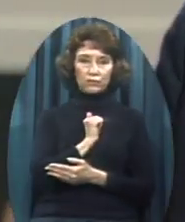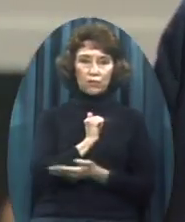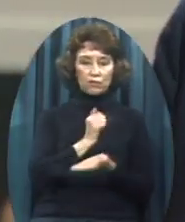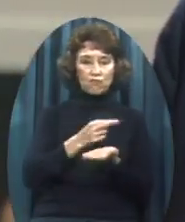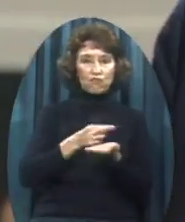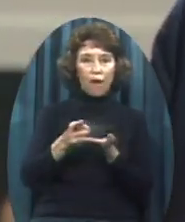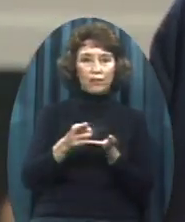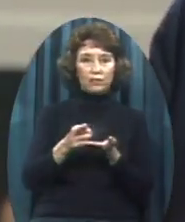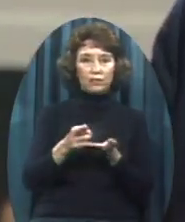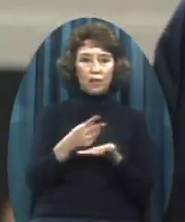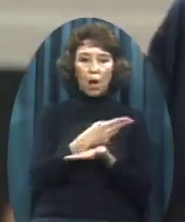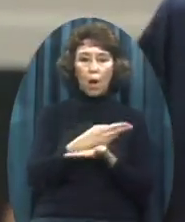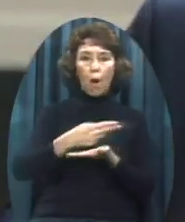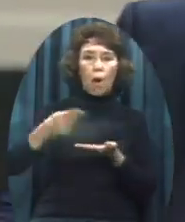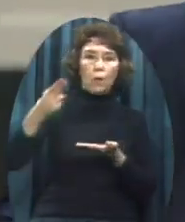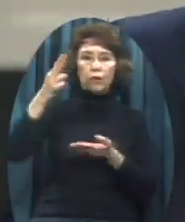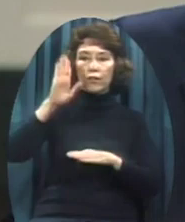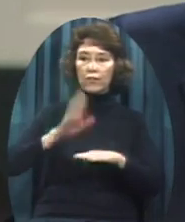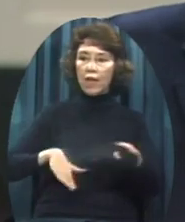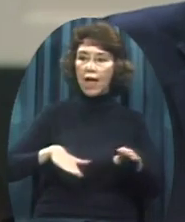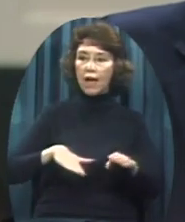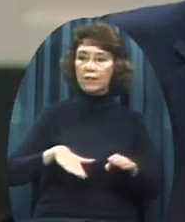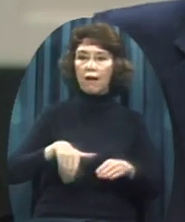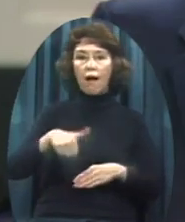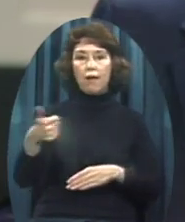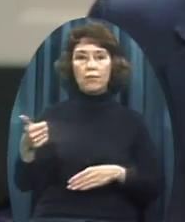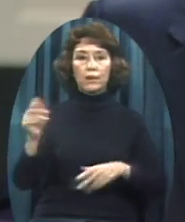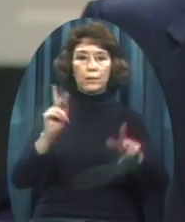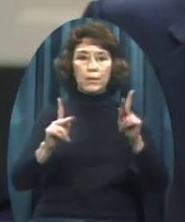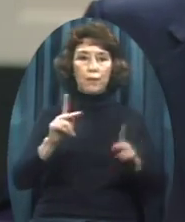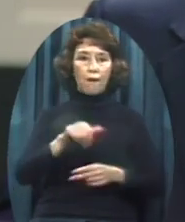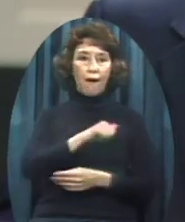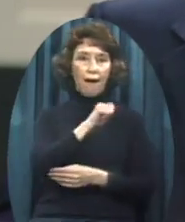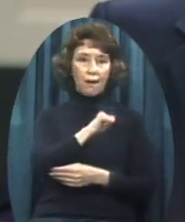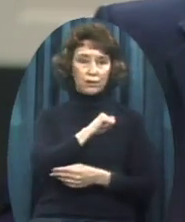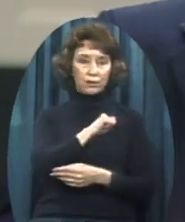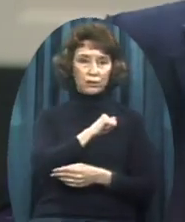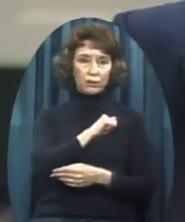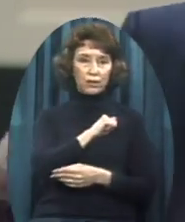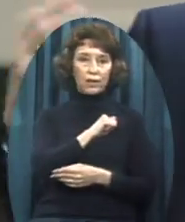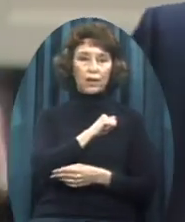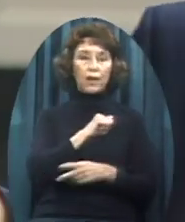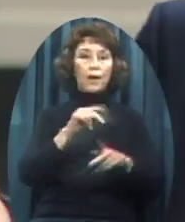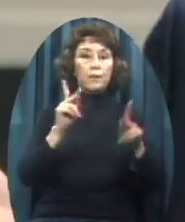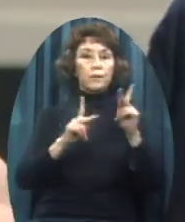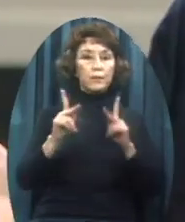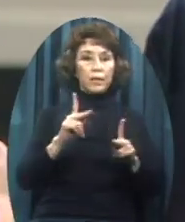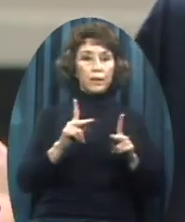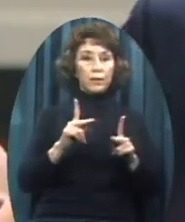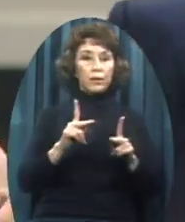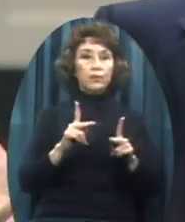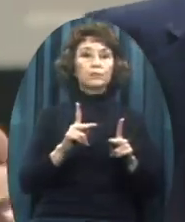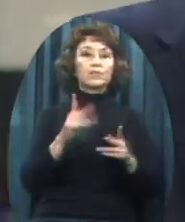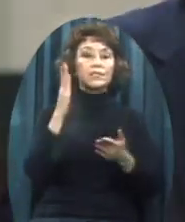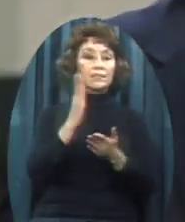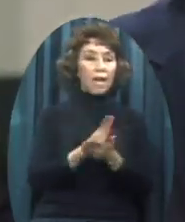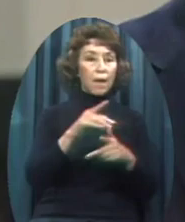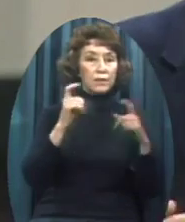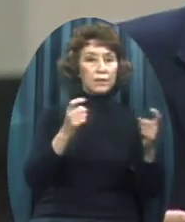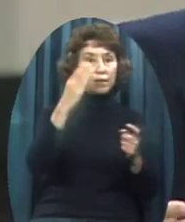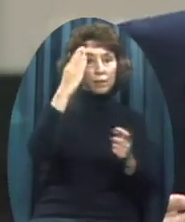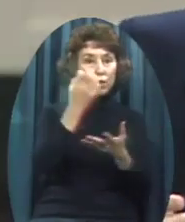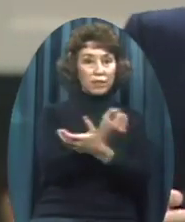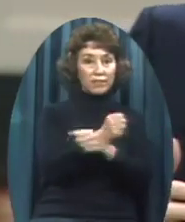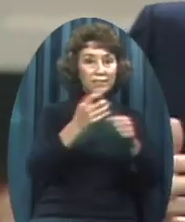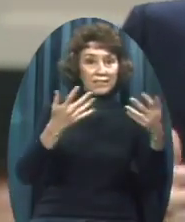holier-than-thou-art attitude. People don't get saved because they stop sinning. They stop sinning because they've been saved. People don't